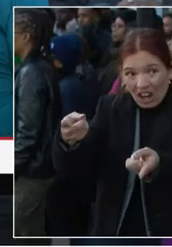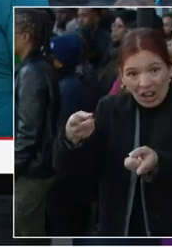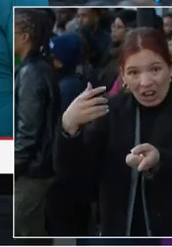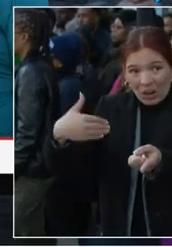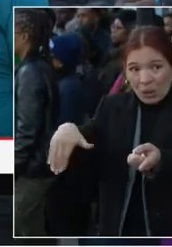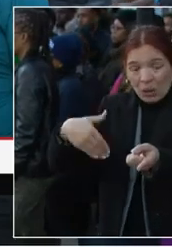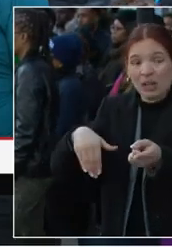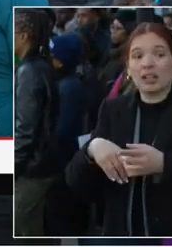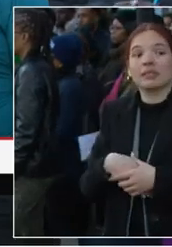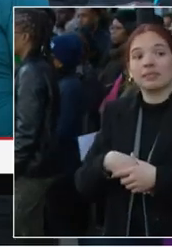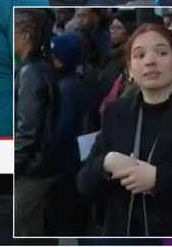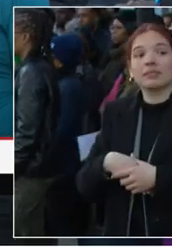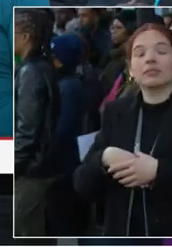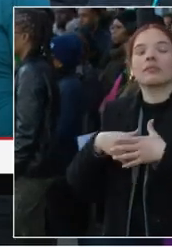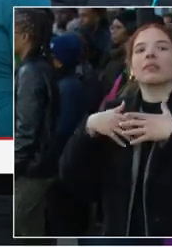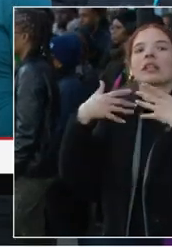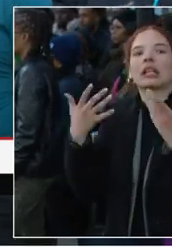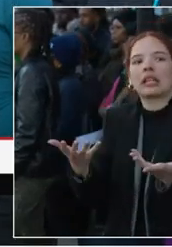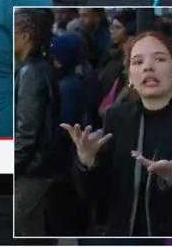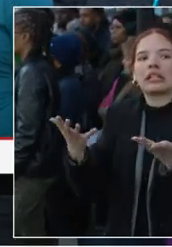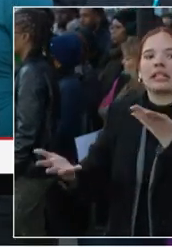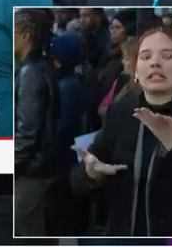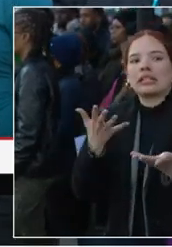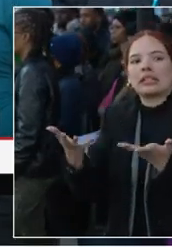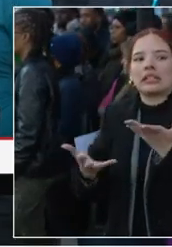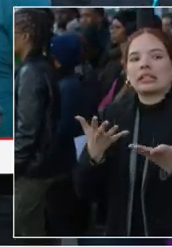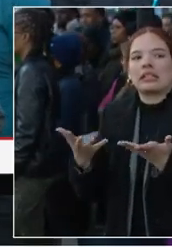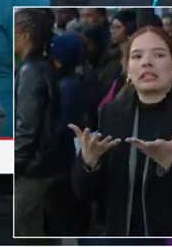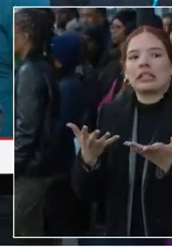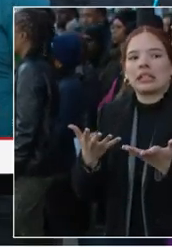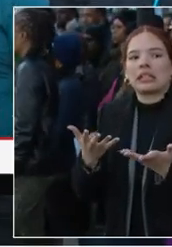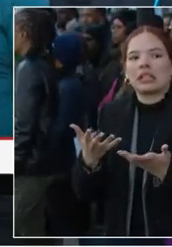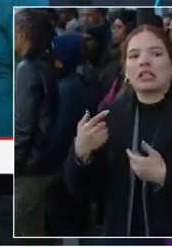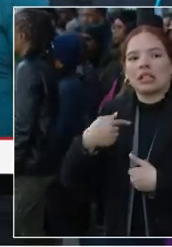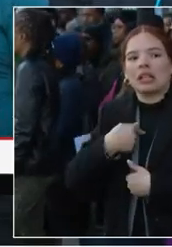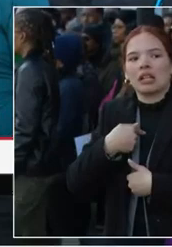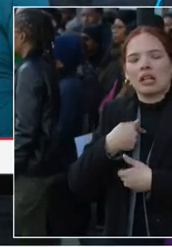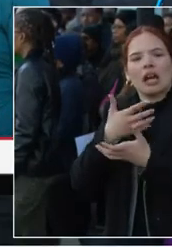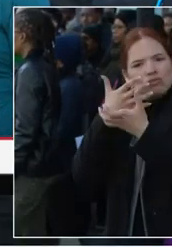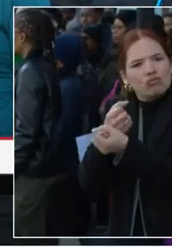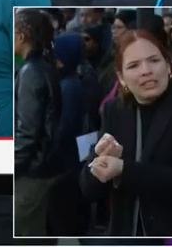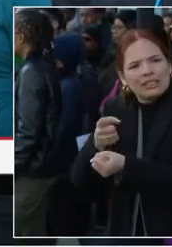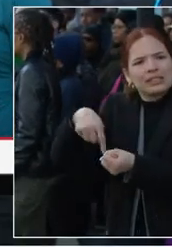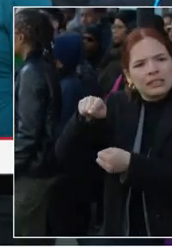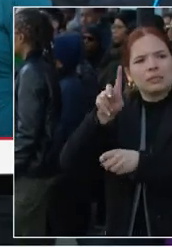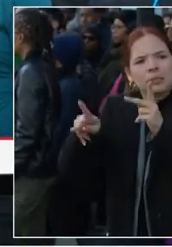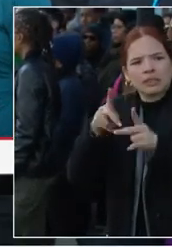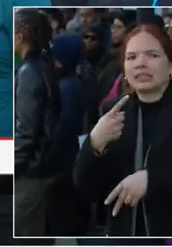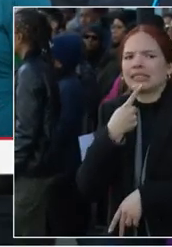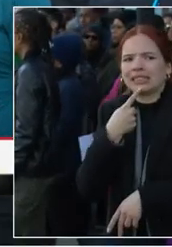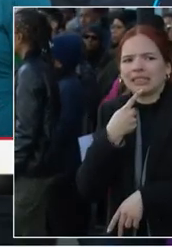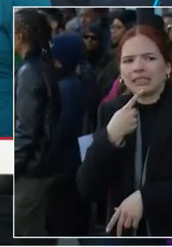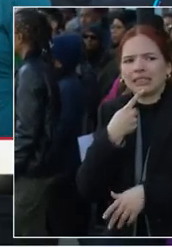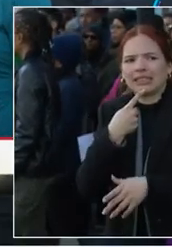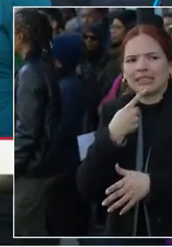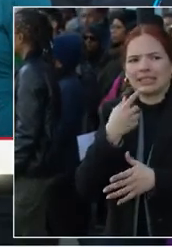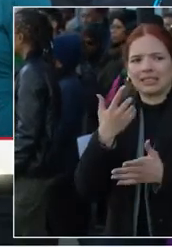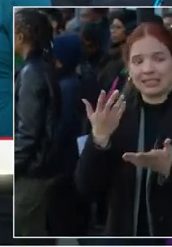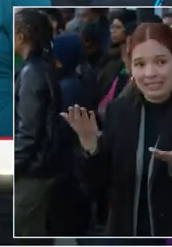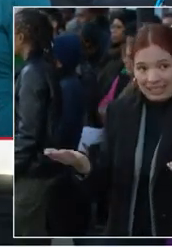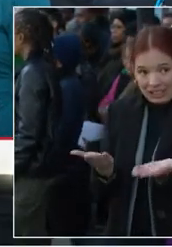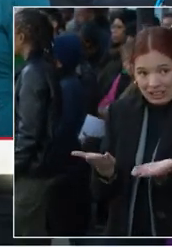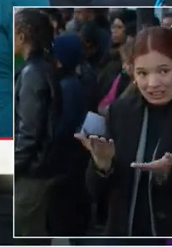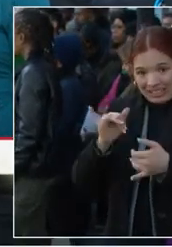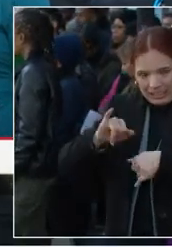delegation. So I take people at their word who weren't with us this time. That it